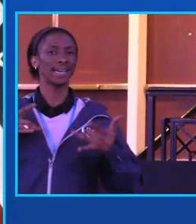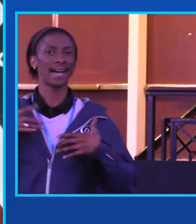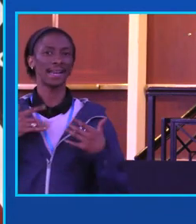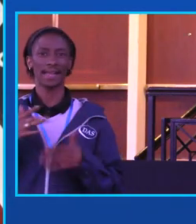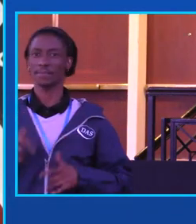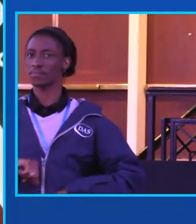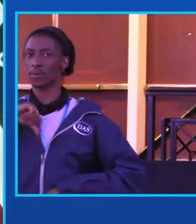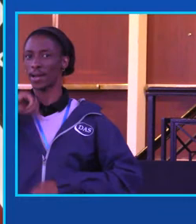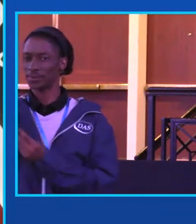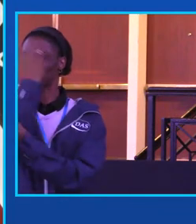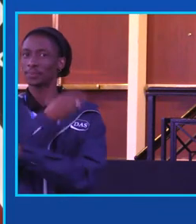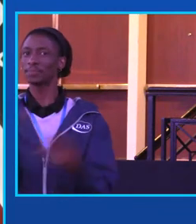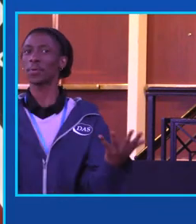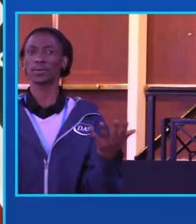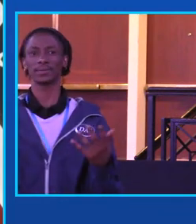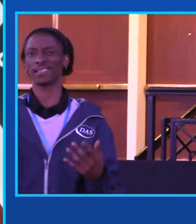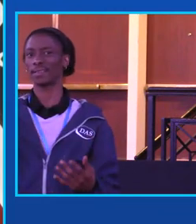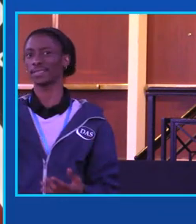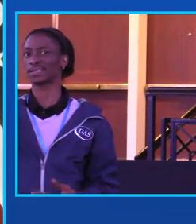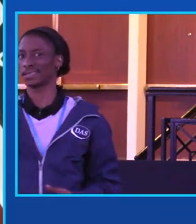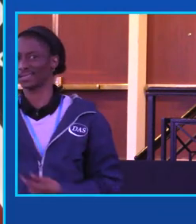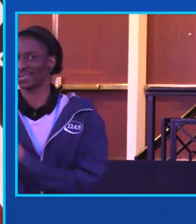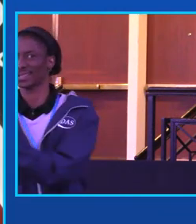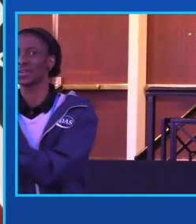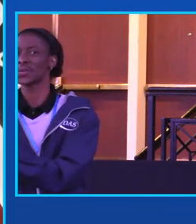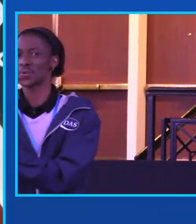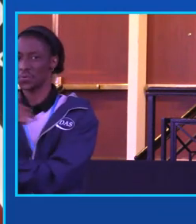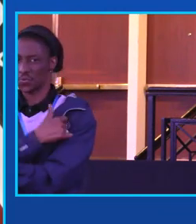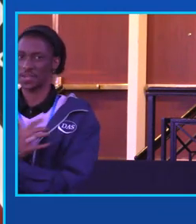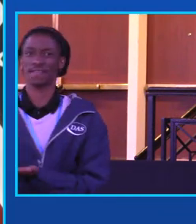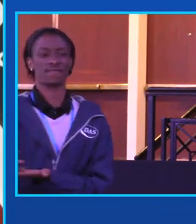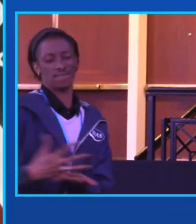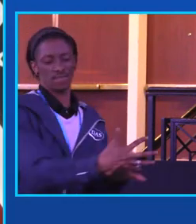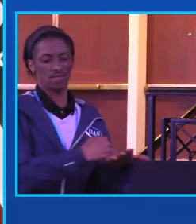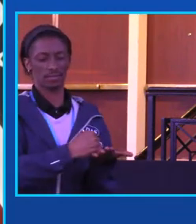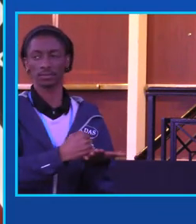report to the FEC that